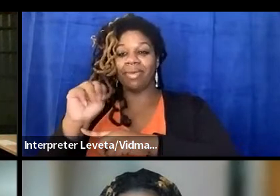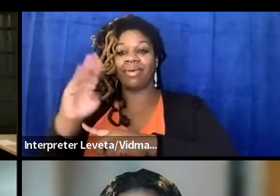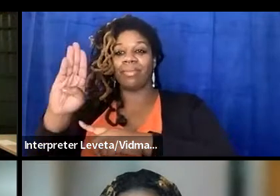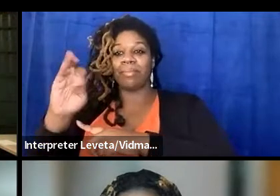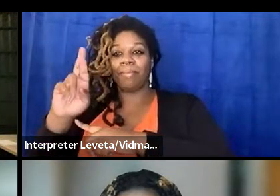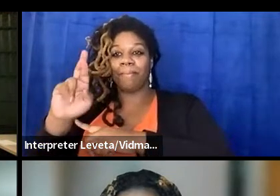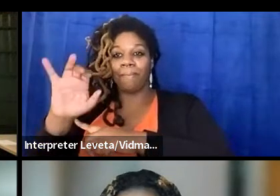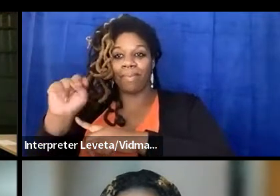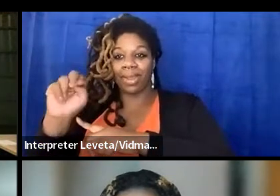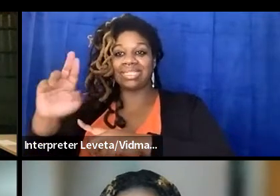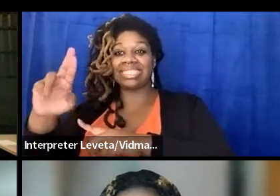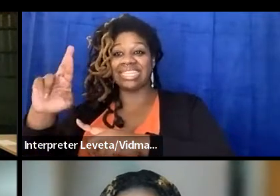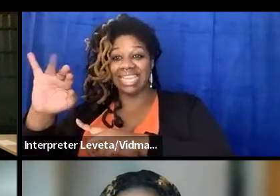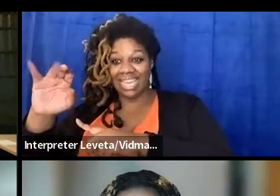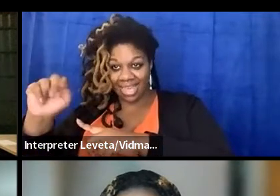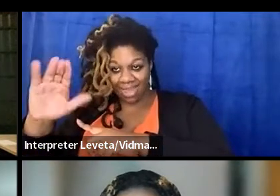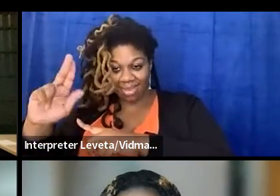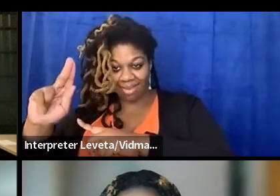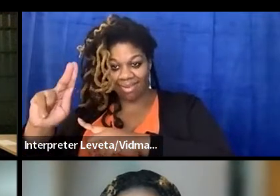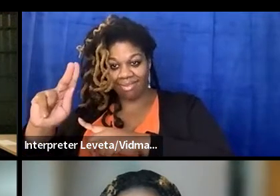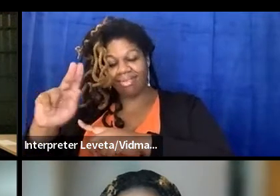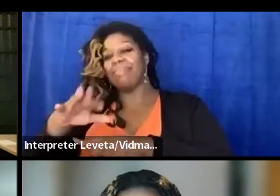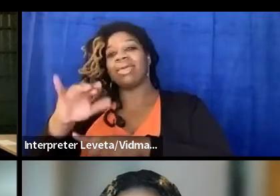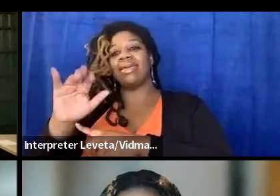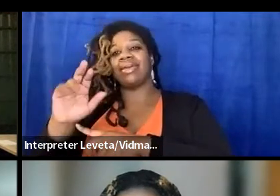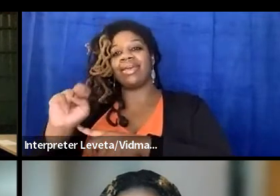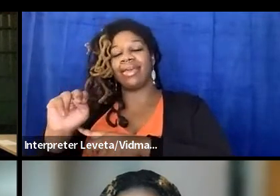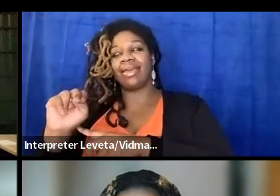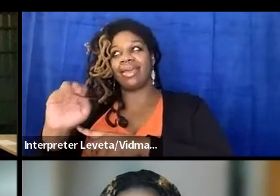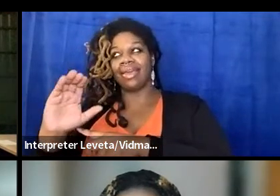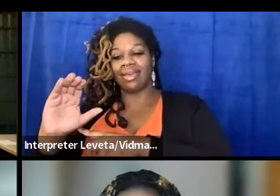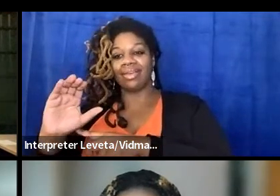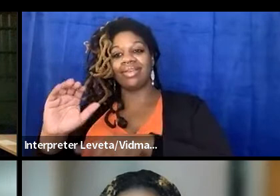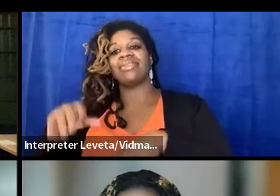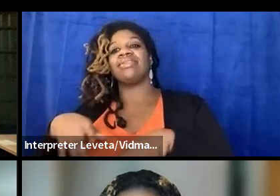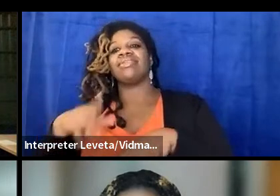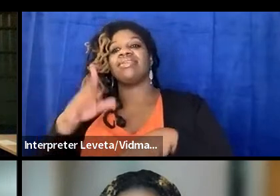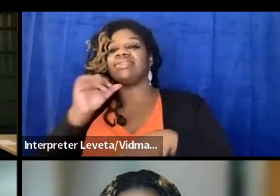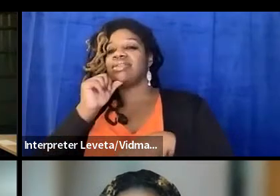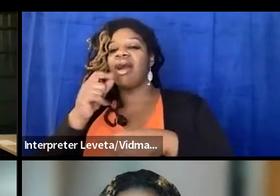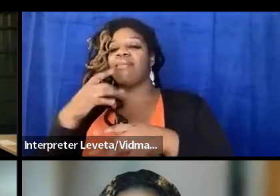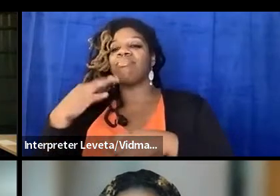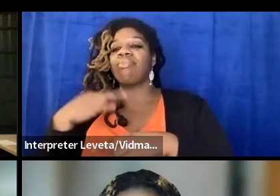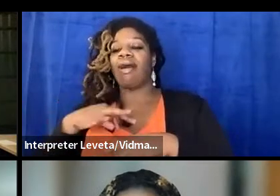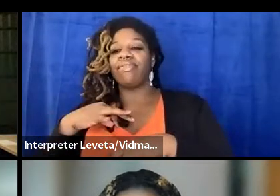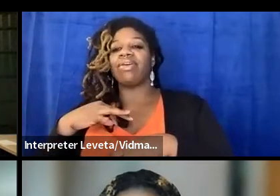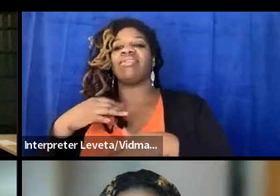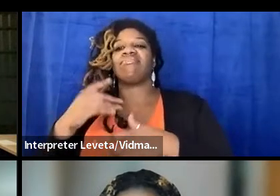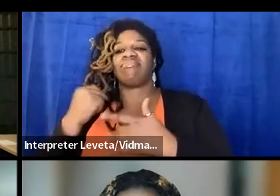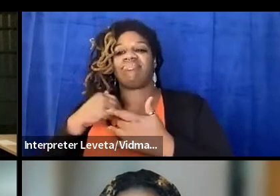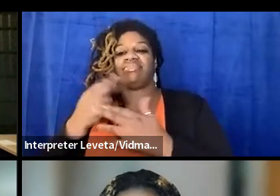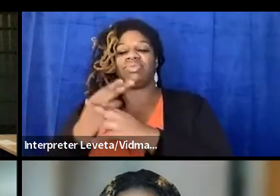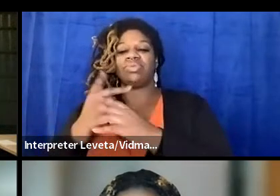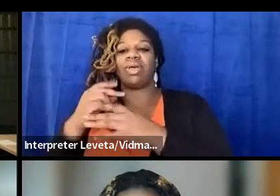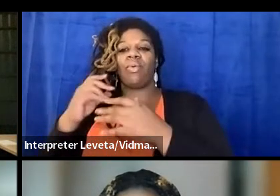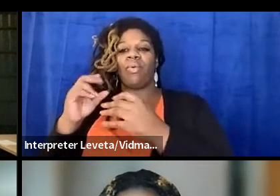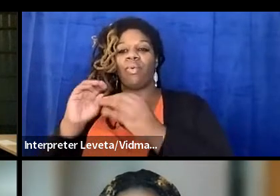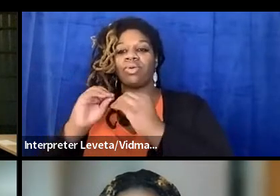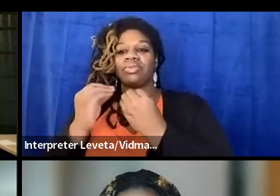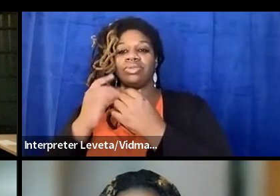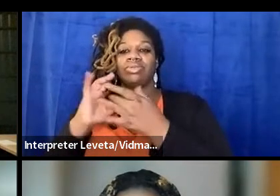nonprofit organization whose mission is to connect communities to inspire young minds in STEM. I am also a